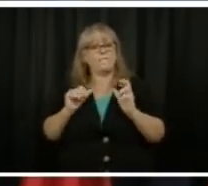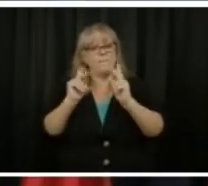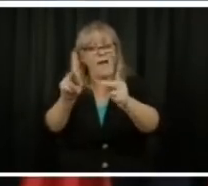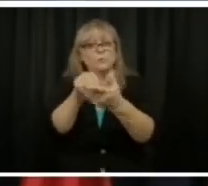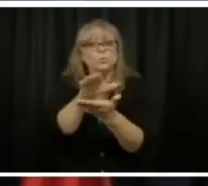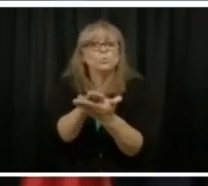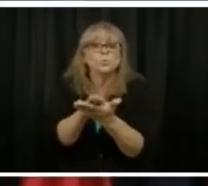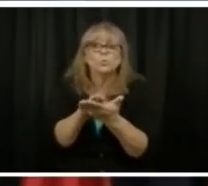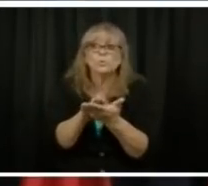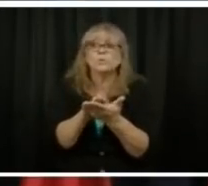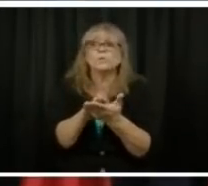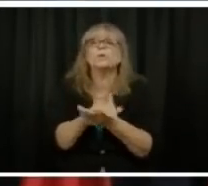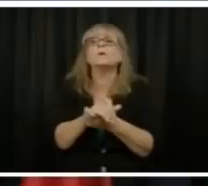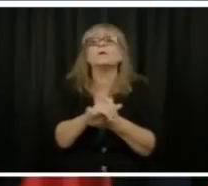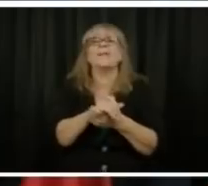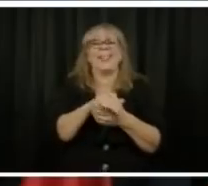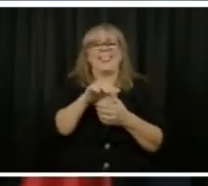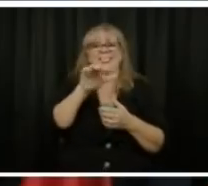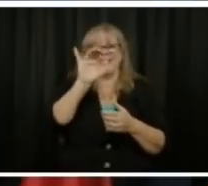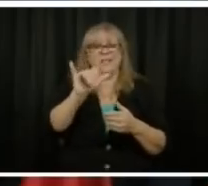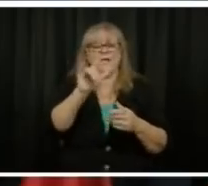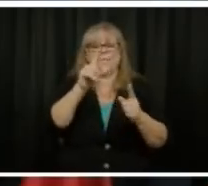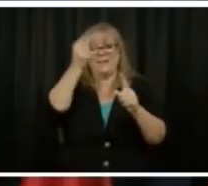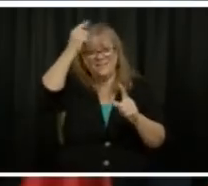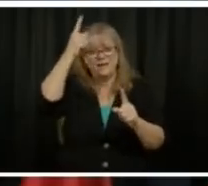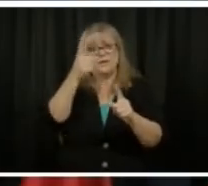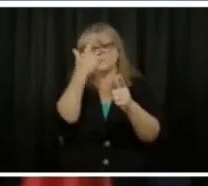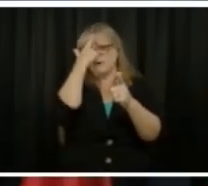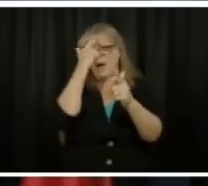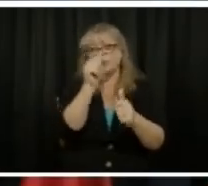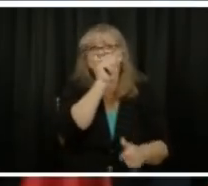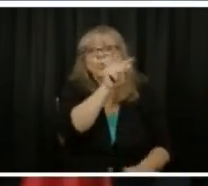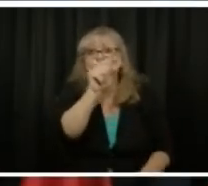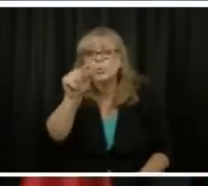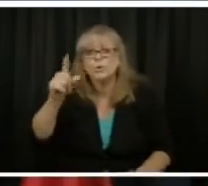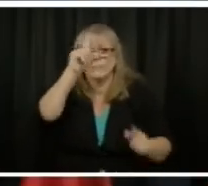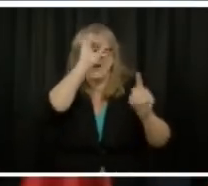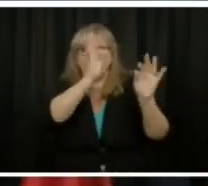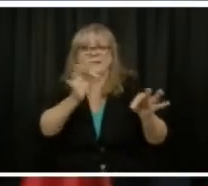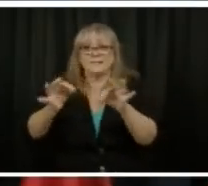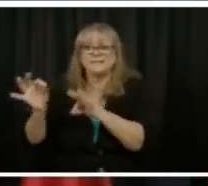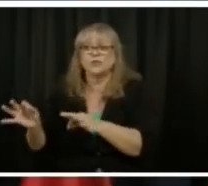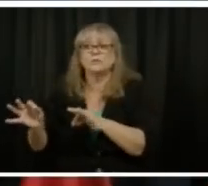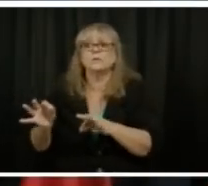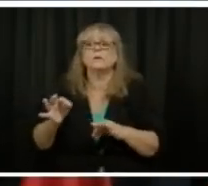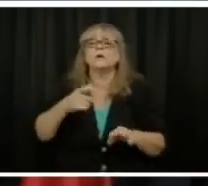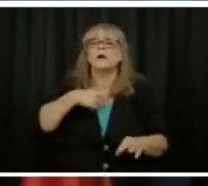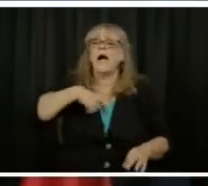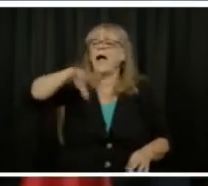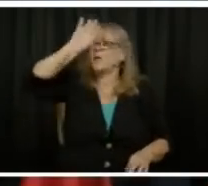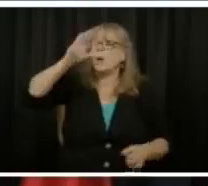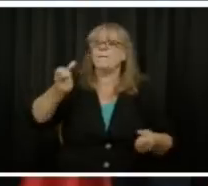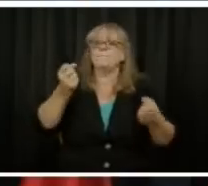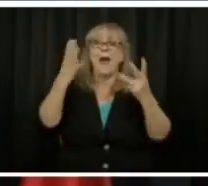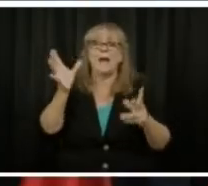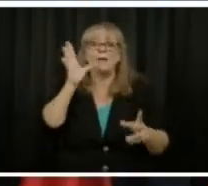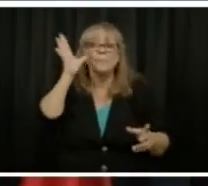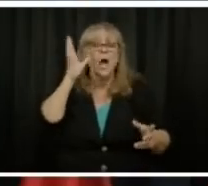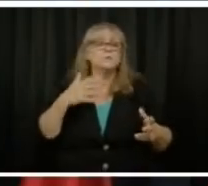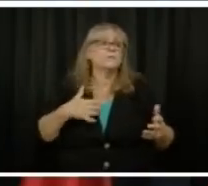individualized decision. I know that parents across our state, everybody, many parents are just agonizing over this. They're, if